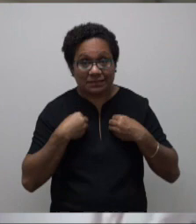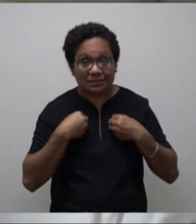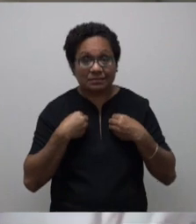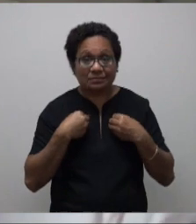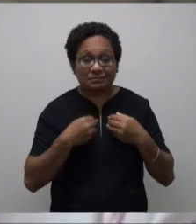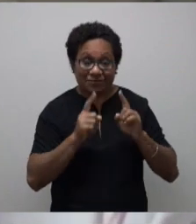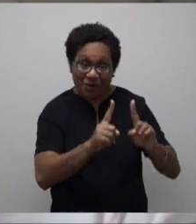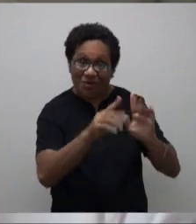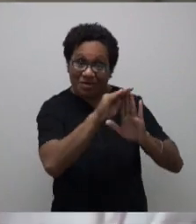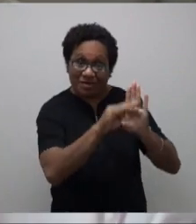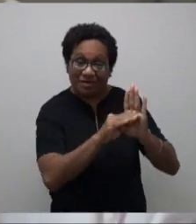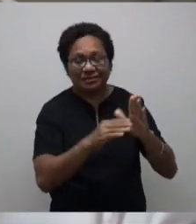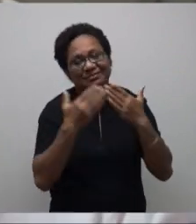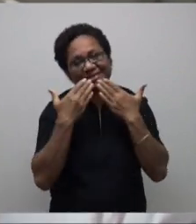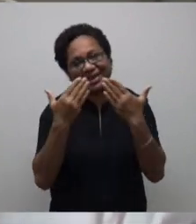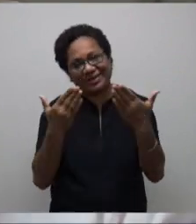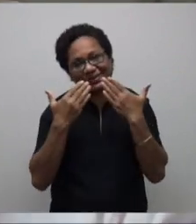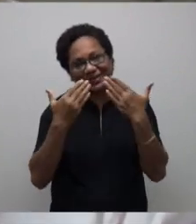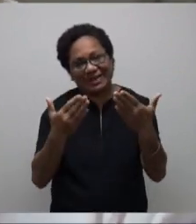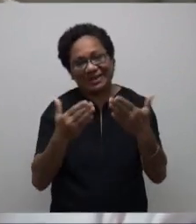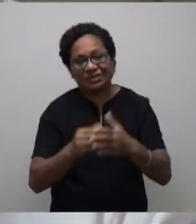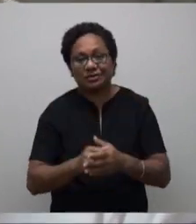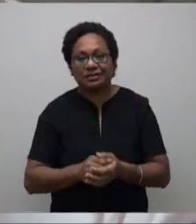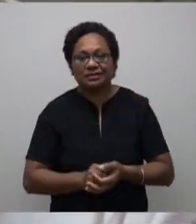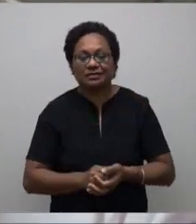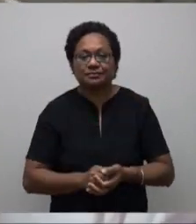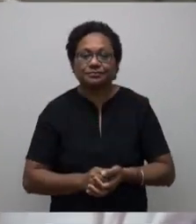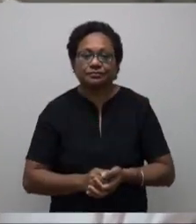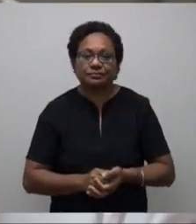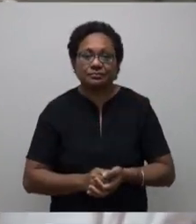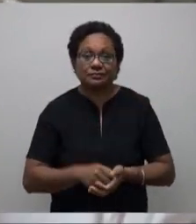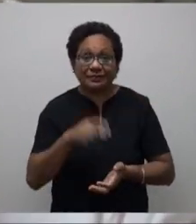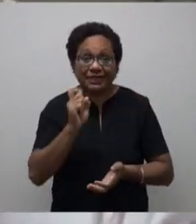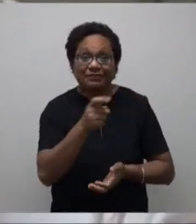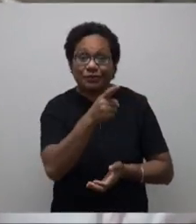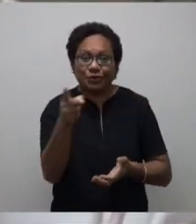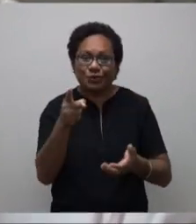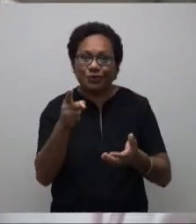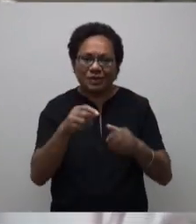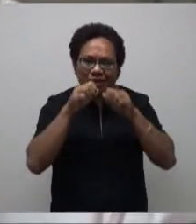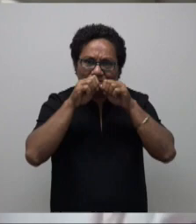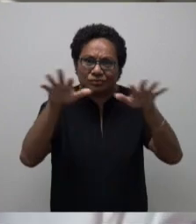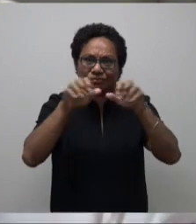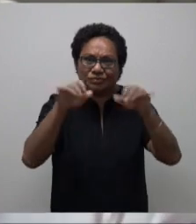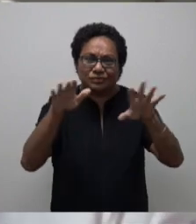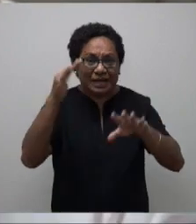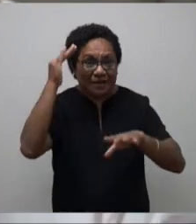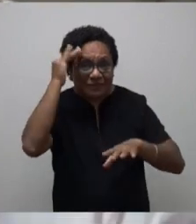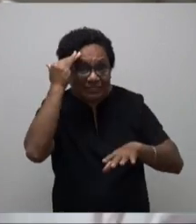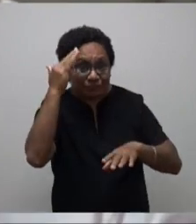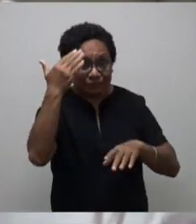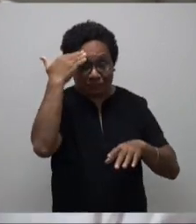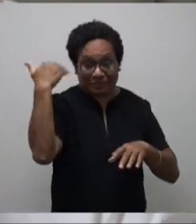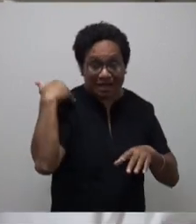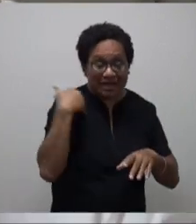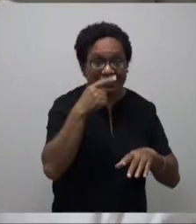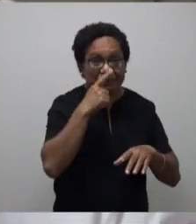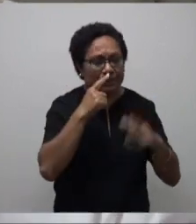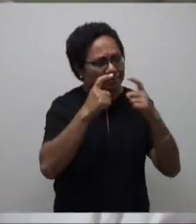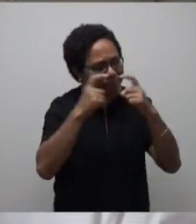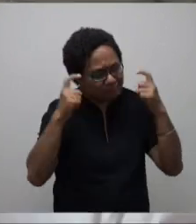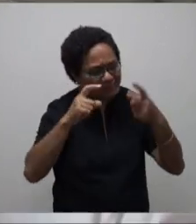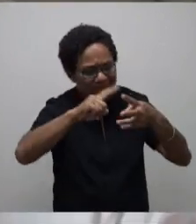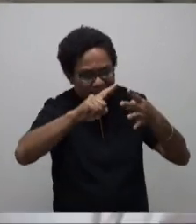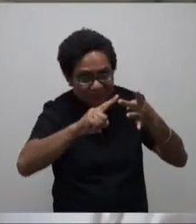them. If you are using your platform on social media or in everyday life to remind people of the life and